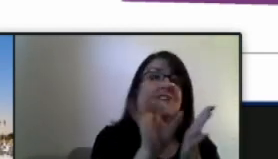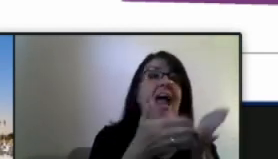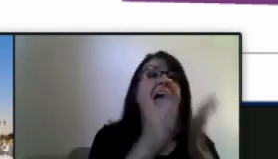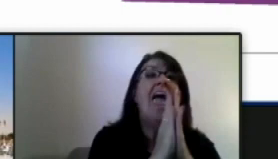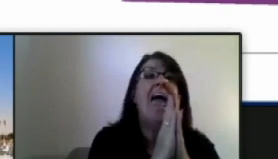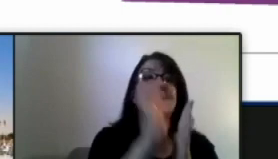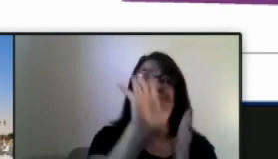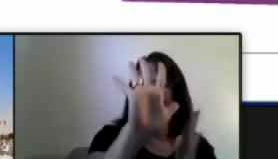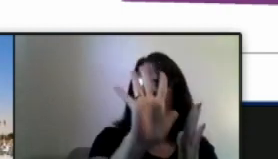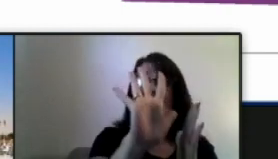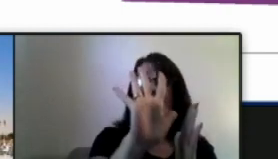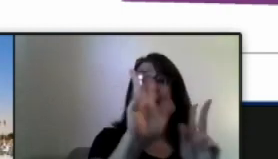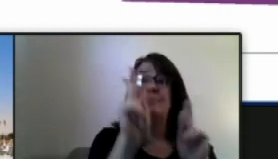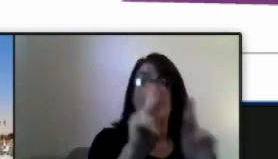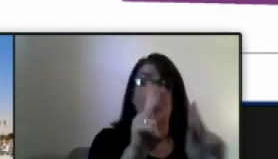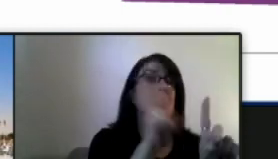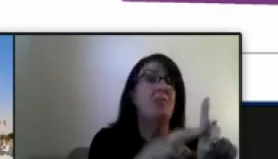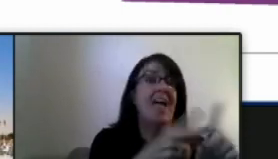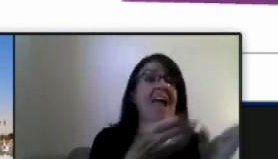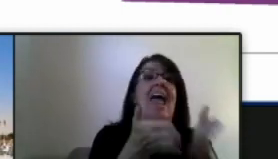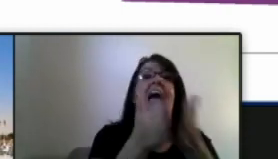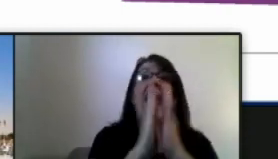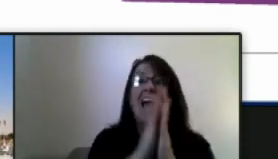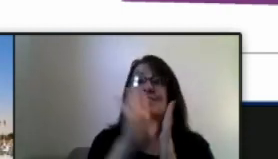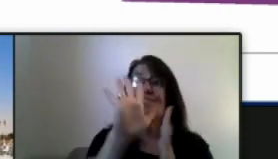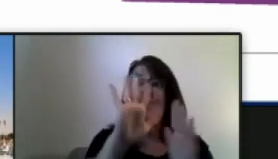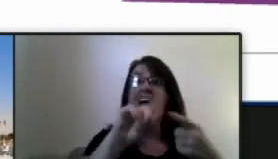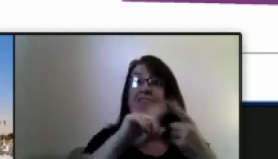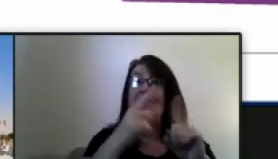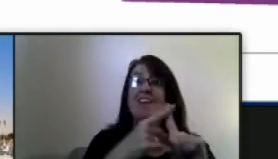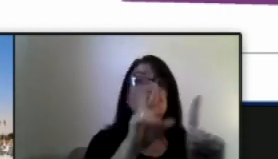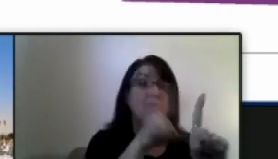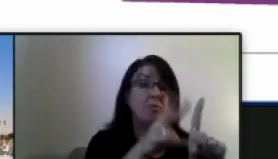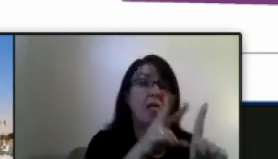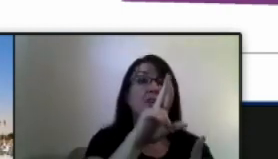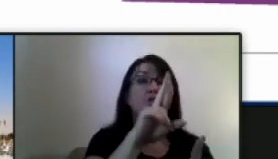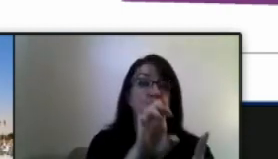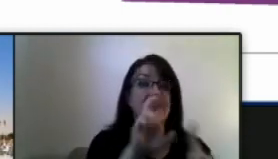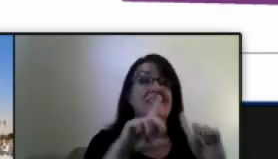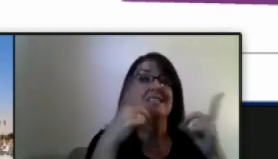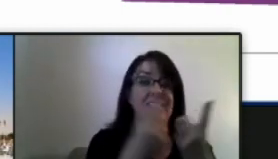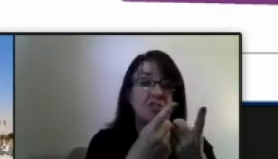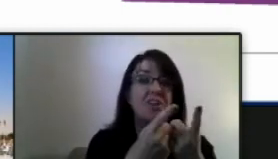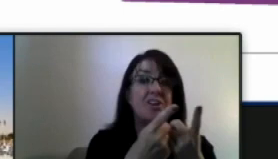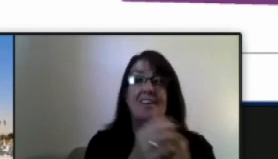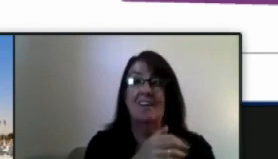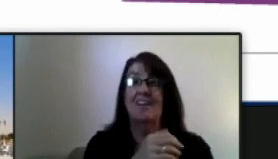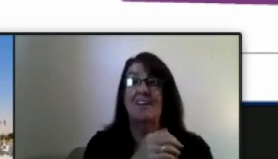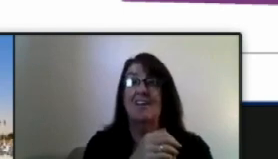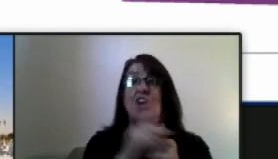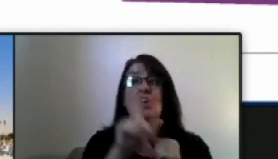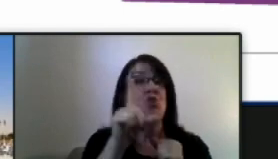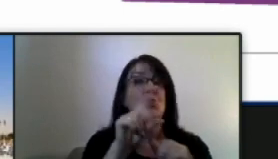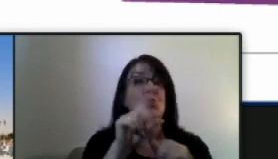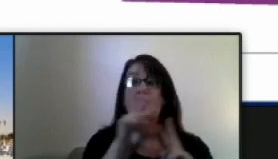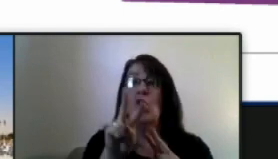friends to apply. Consider asking five friends to apply to the Redistricting Commission. You can find us on social media